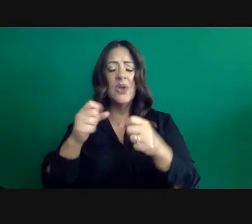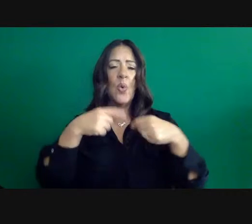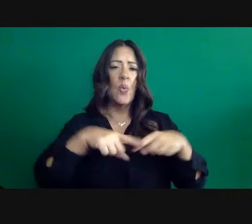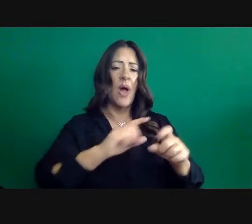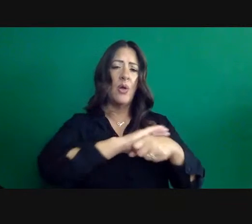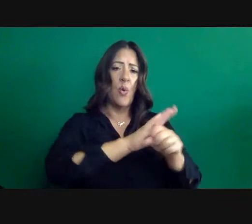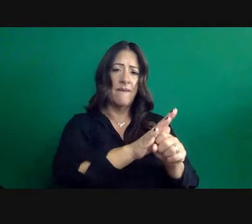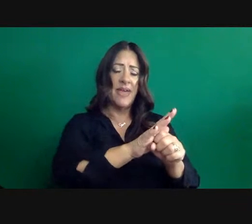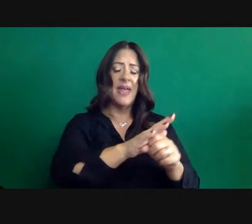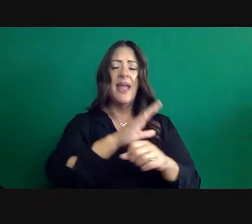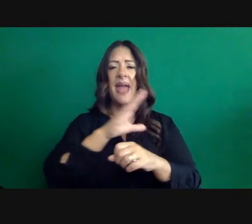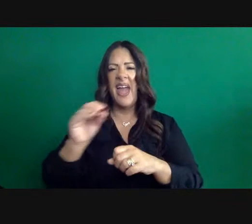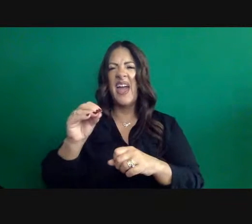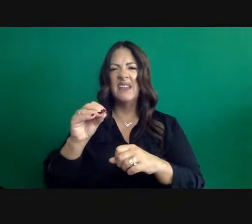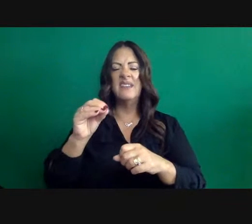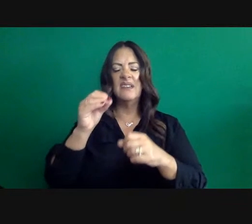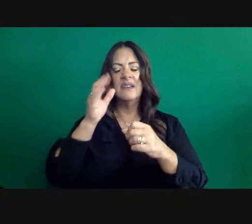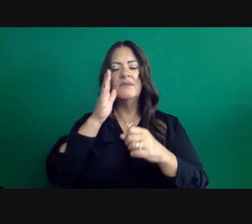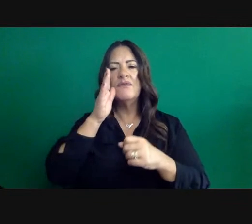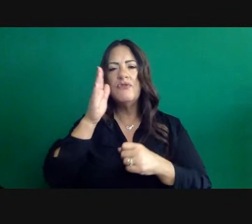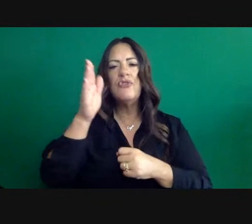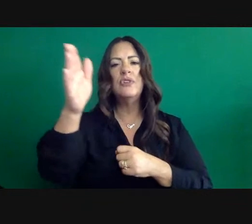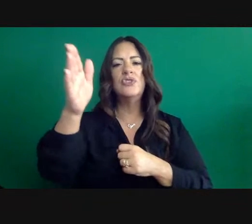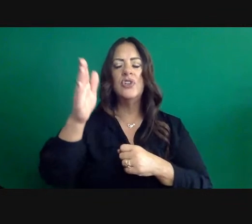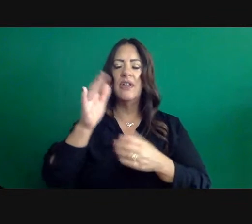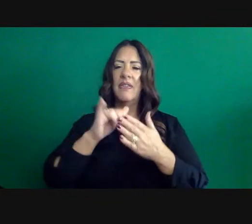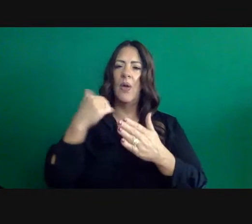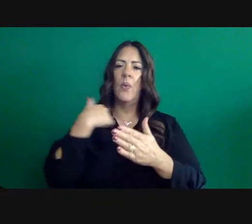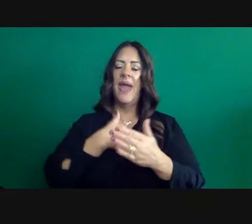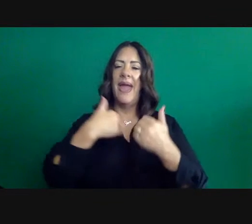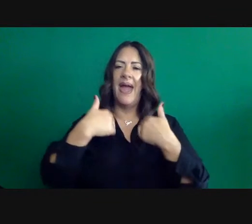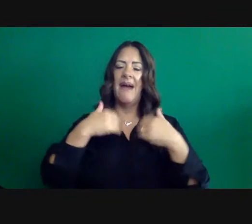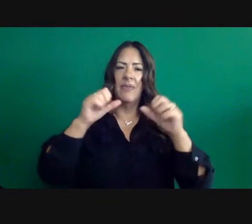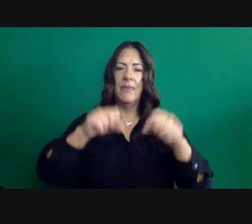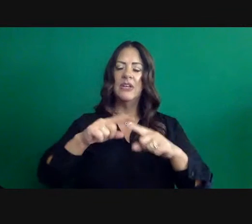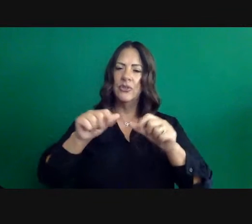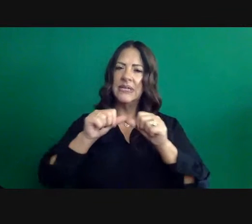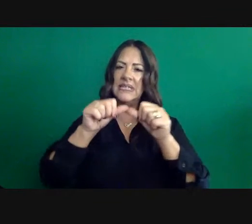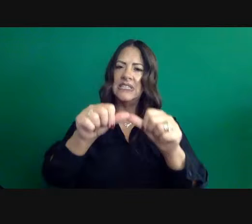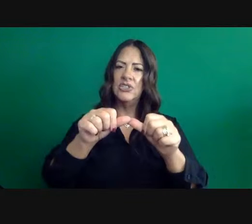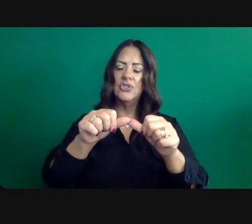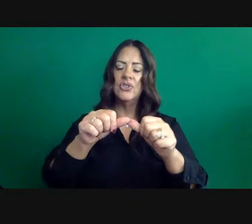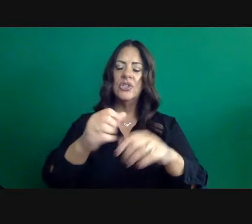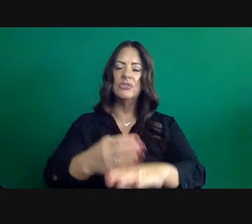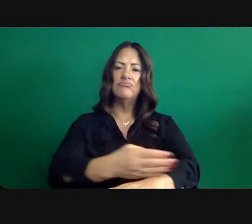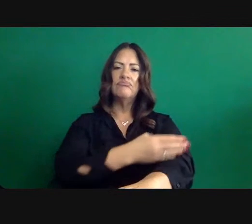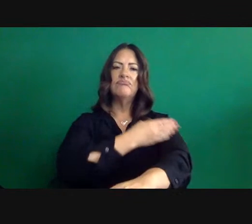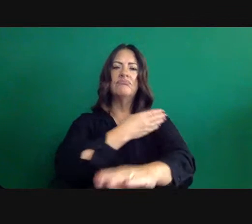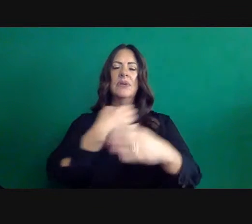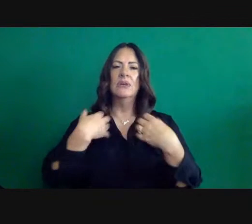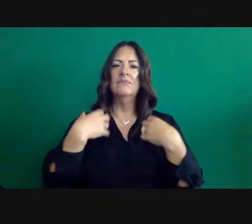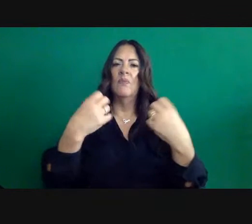we come out with the vision, the resolve to continue to recover well and to